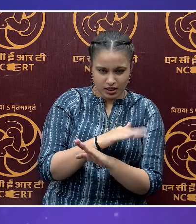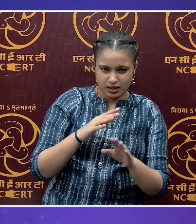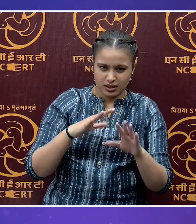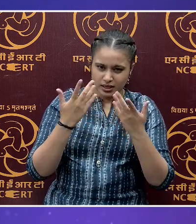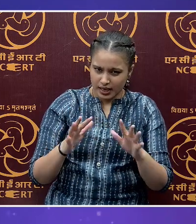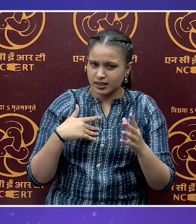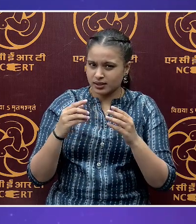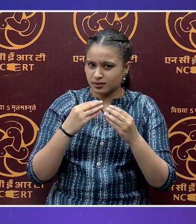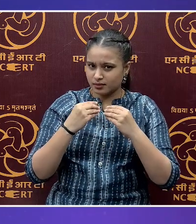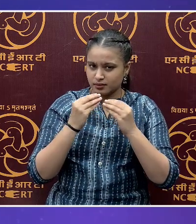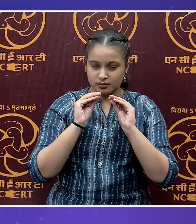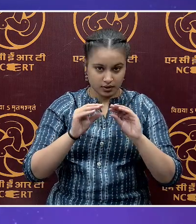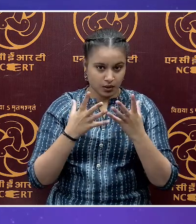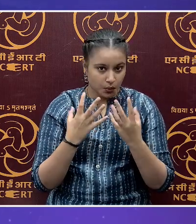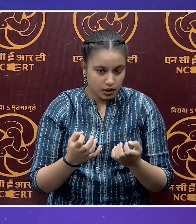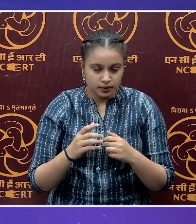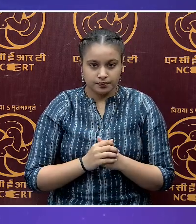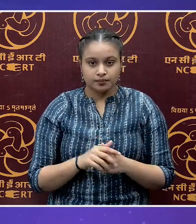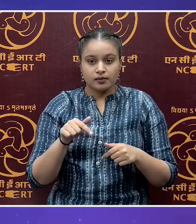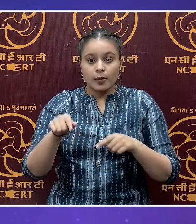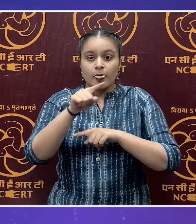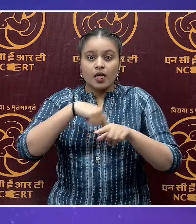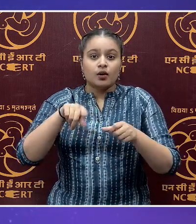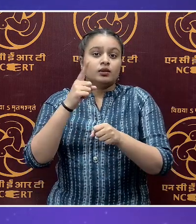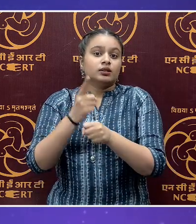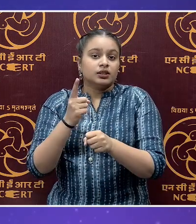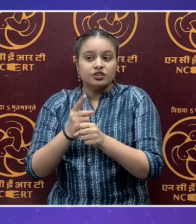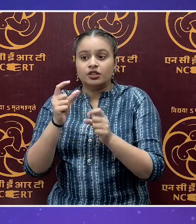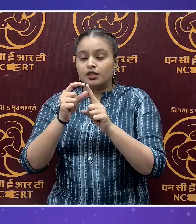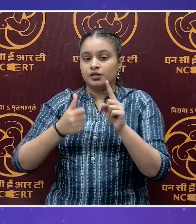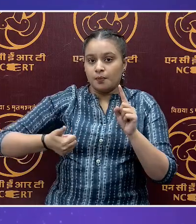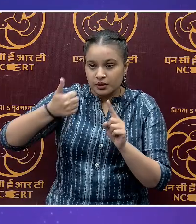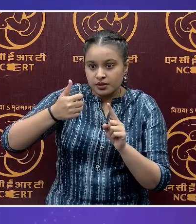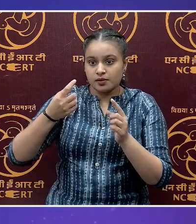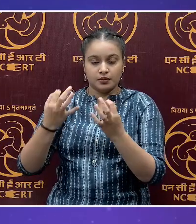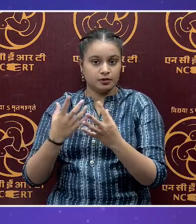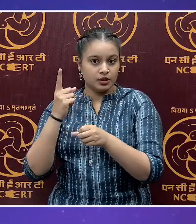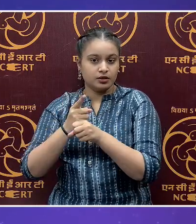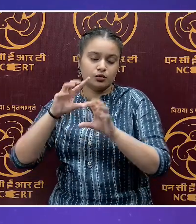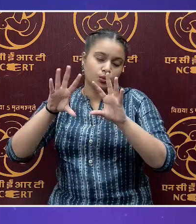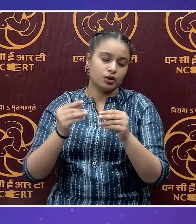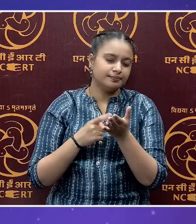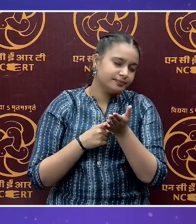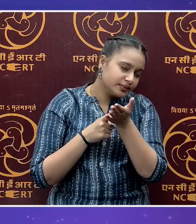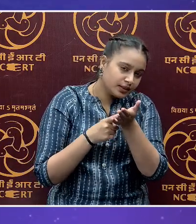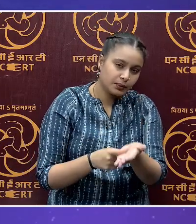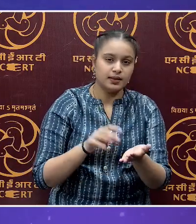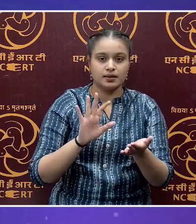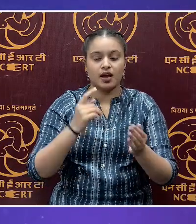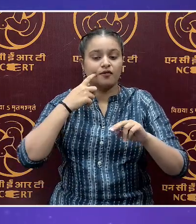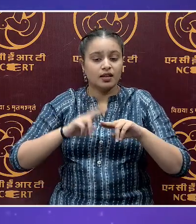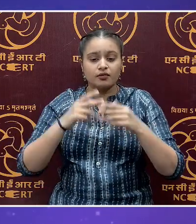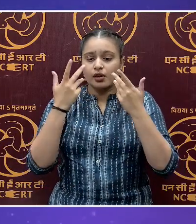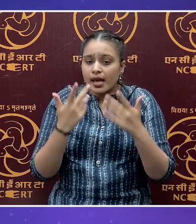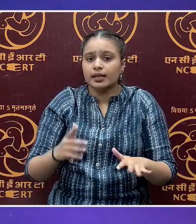Yeah. Thank you, Harpreet. Yeah. I want to request to all the teachers, principals and special educators that if you are facing any difficulties,